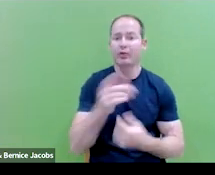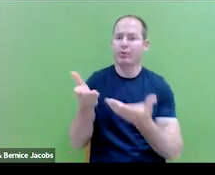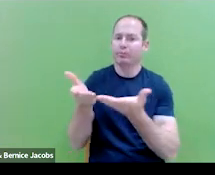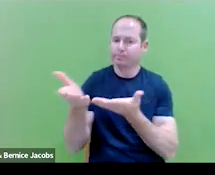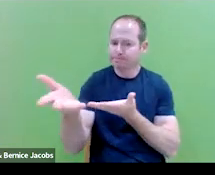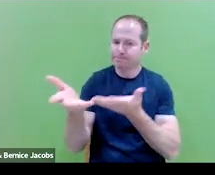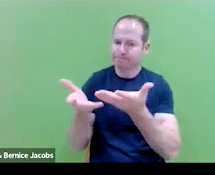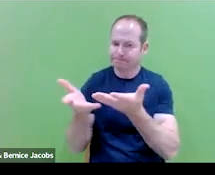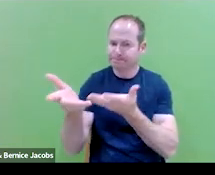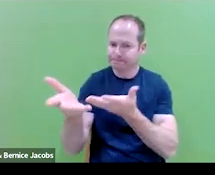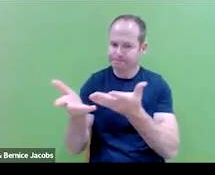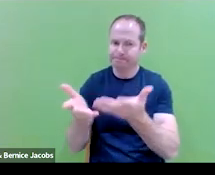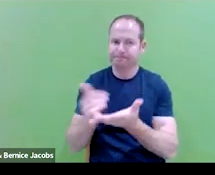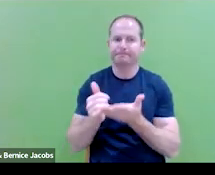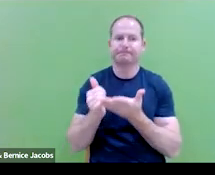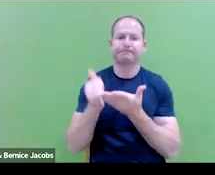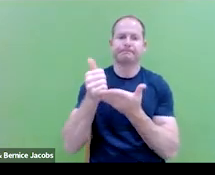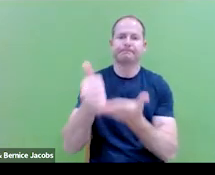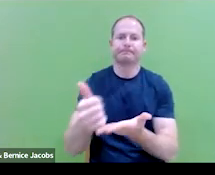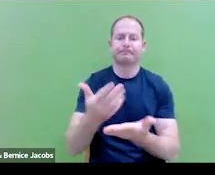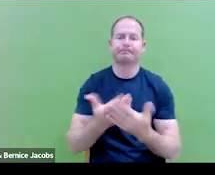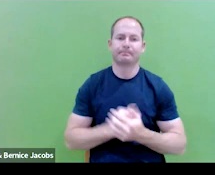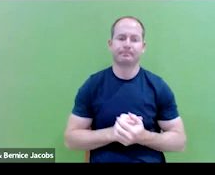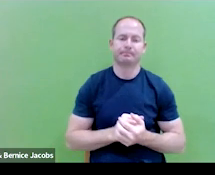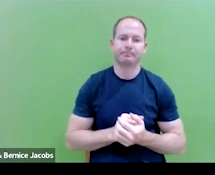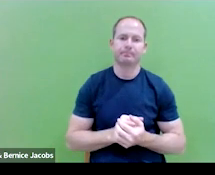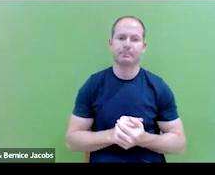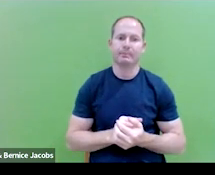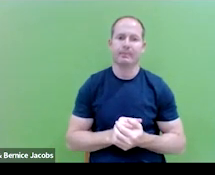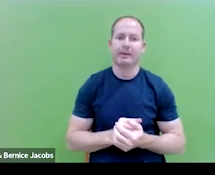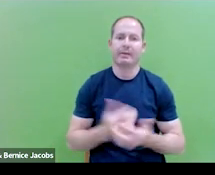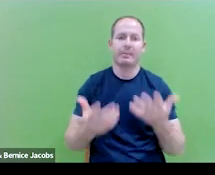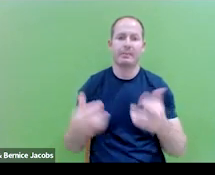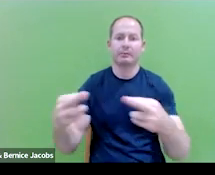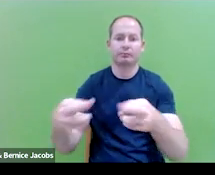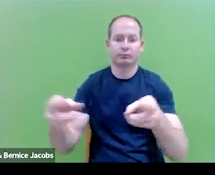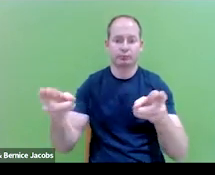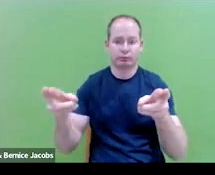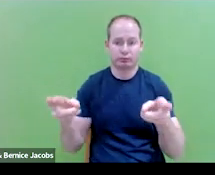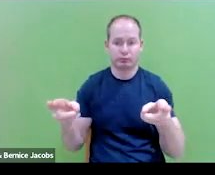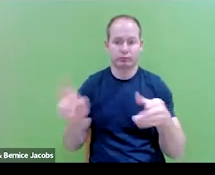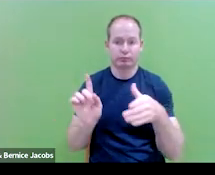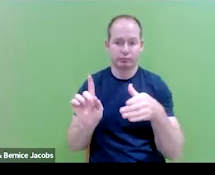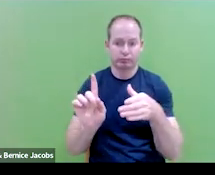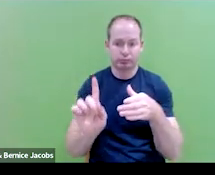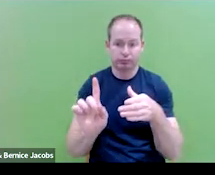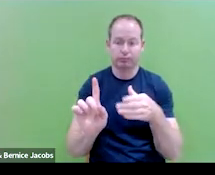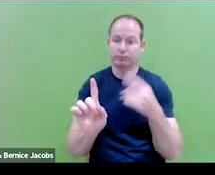disability, you can enter a room and you'll